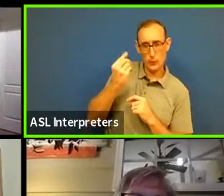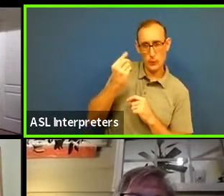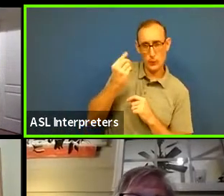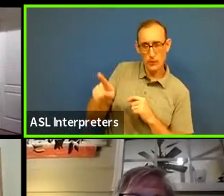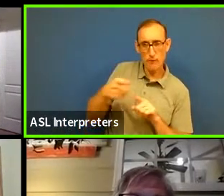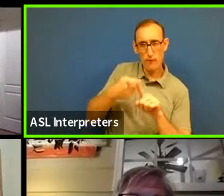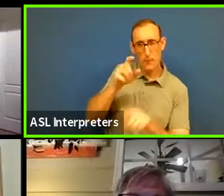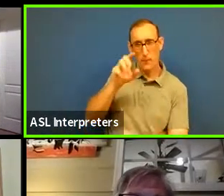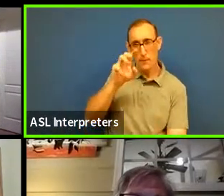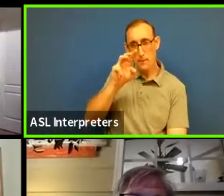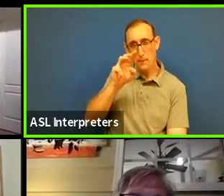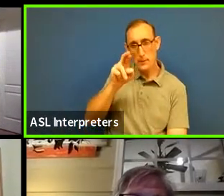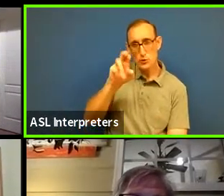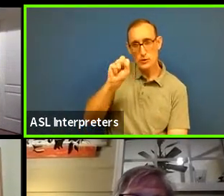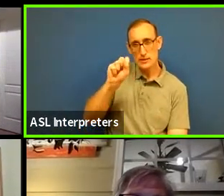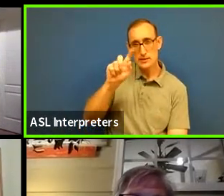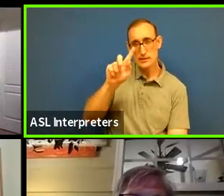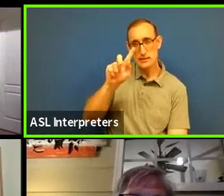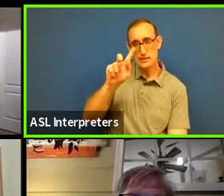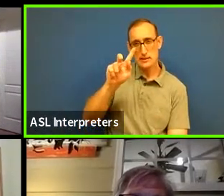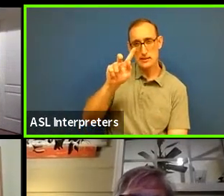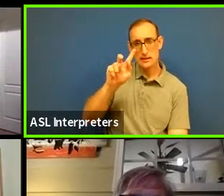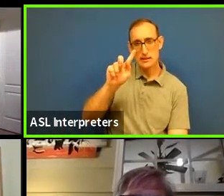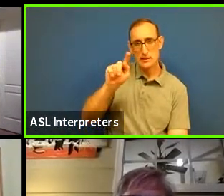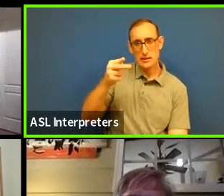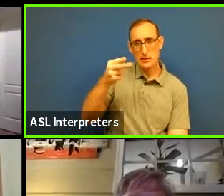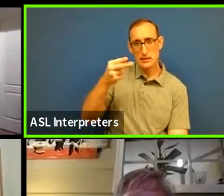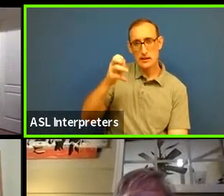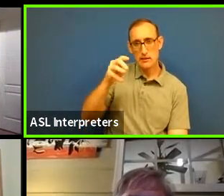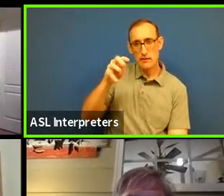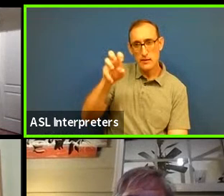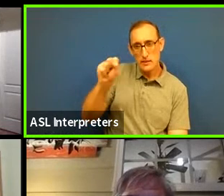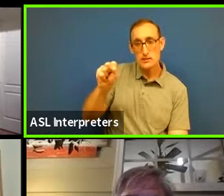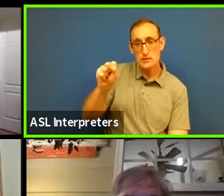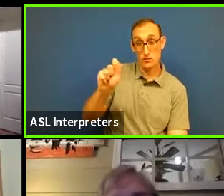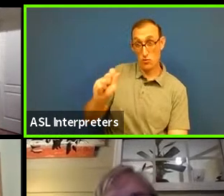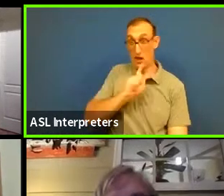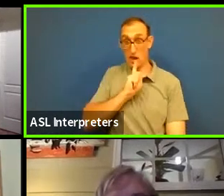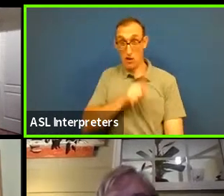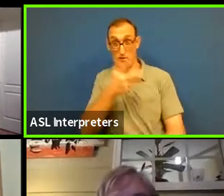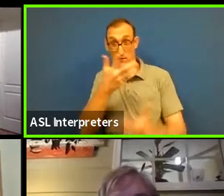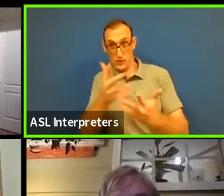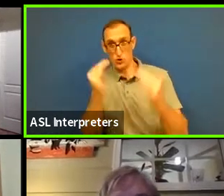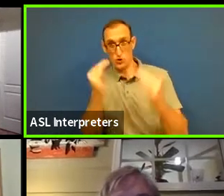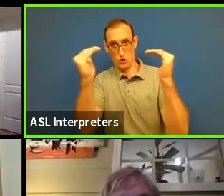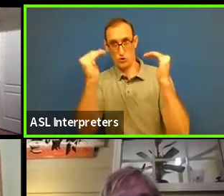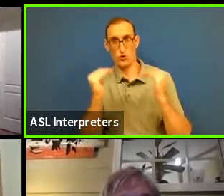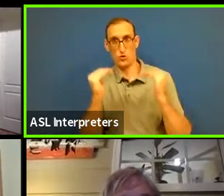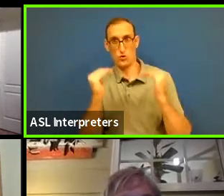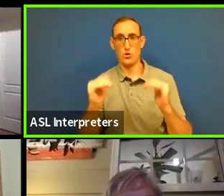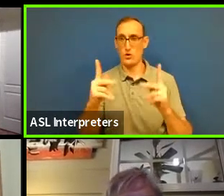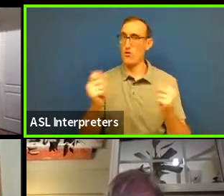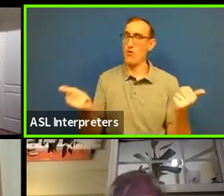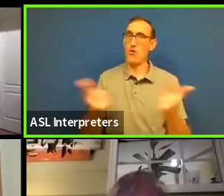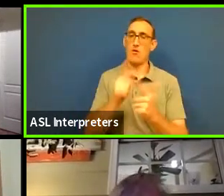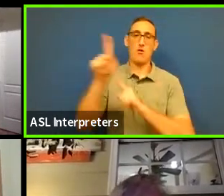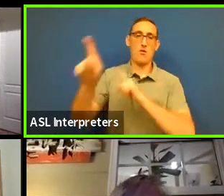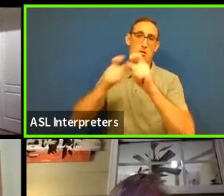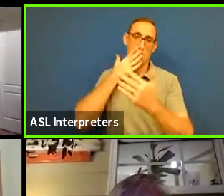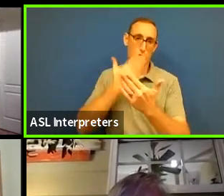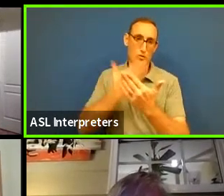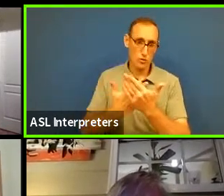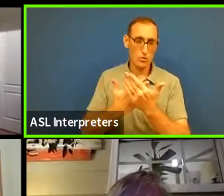Stevens. So if you all would answer that, and then I'm going to suggest that we move forward. Again, these are all great questions.